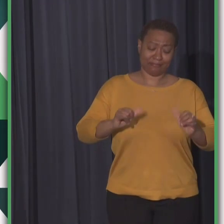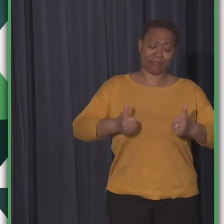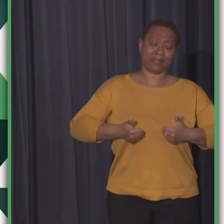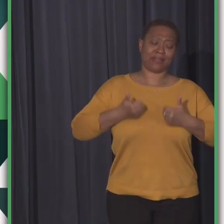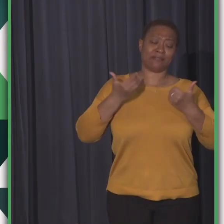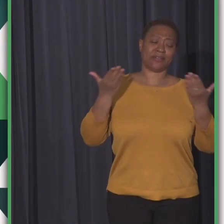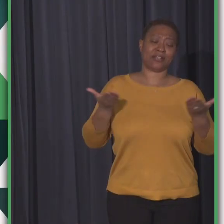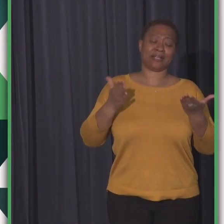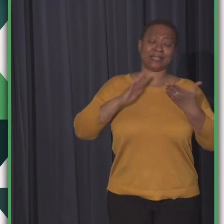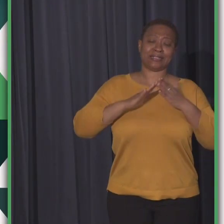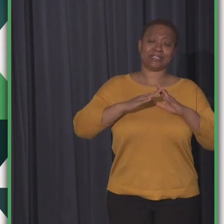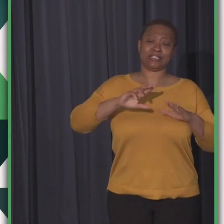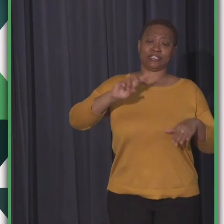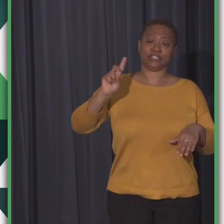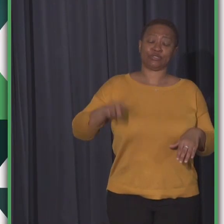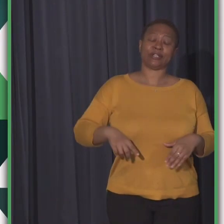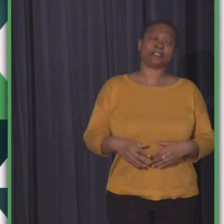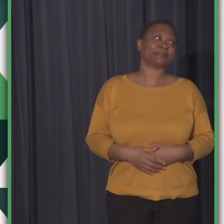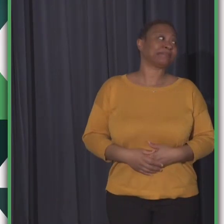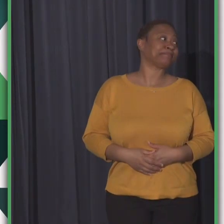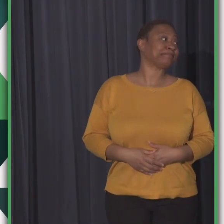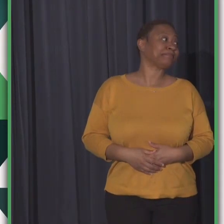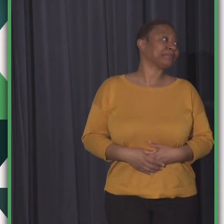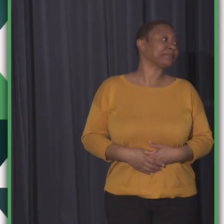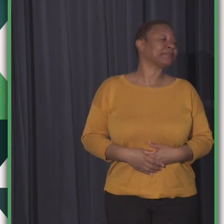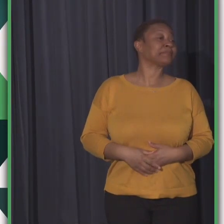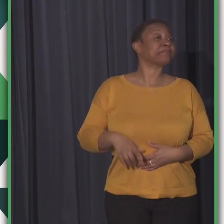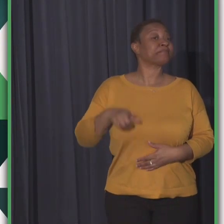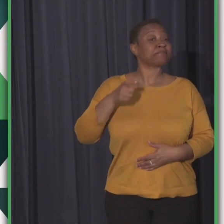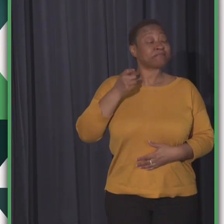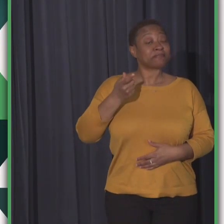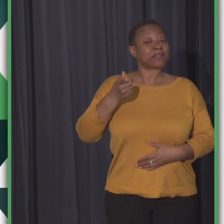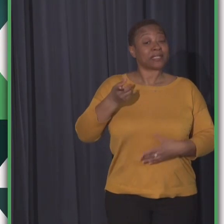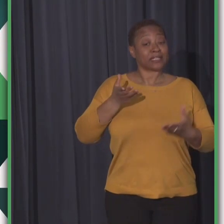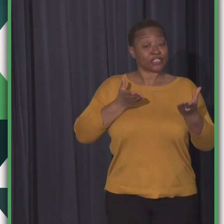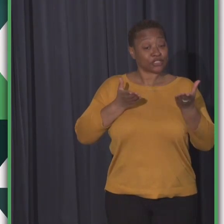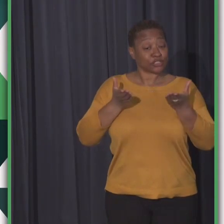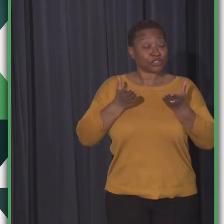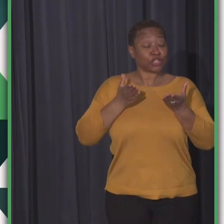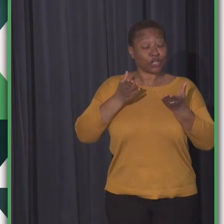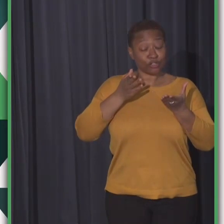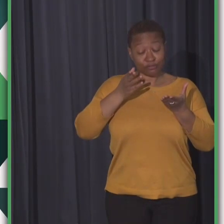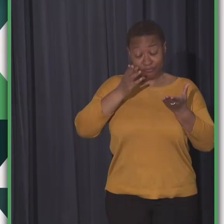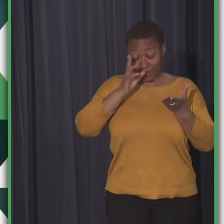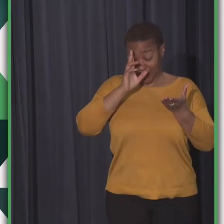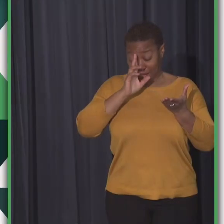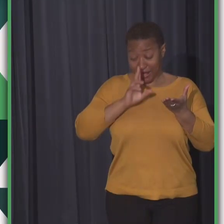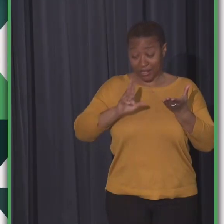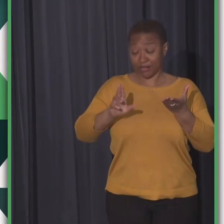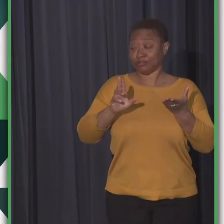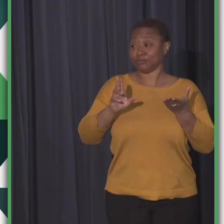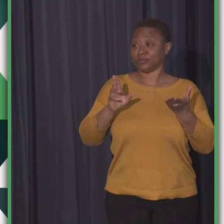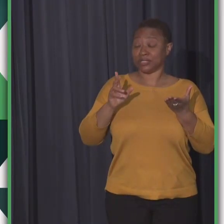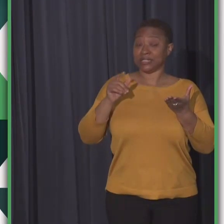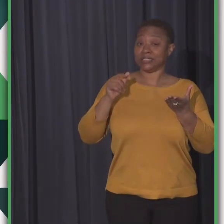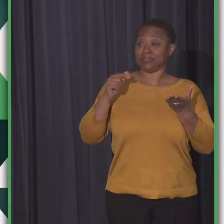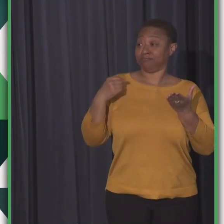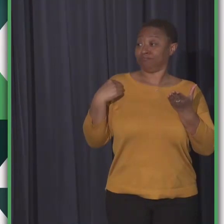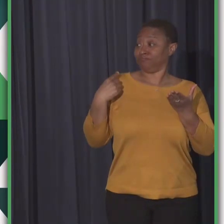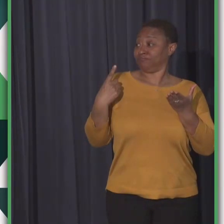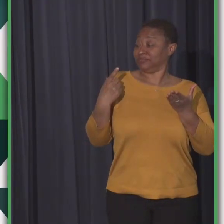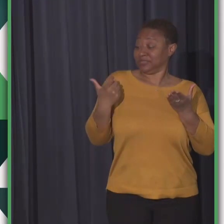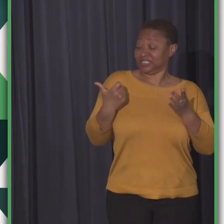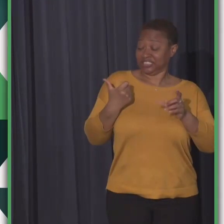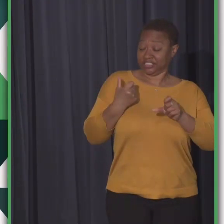Detroit. He served honorably this past decade on the board. He